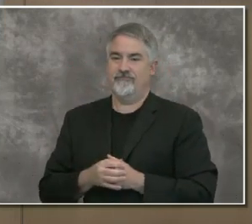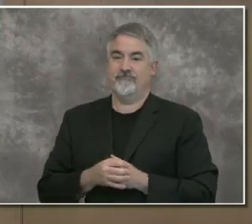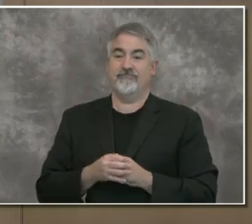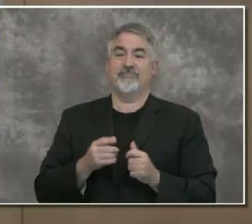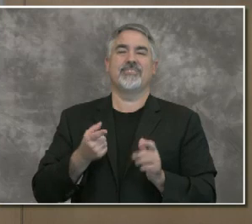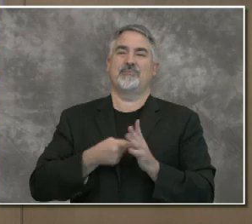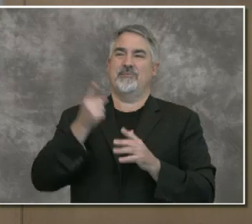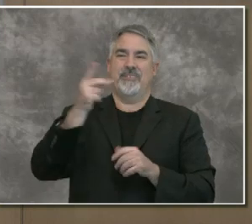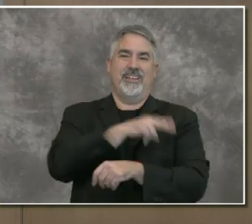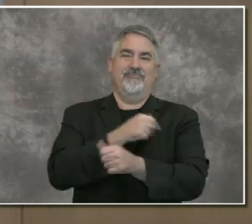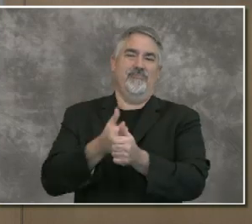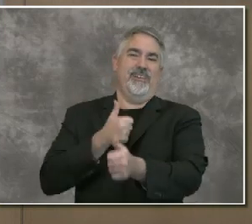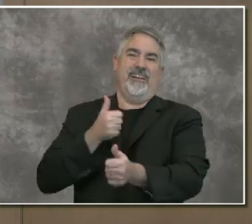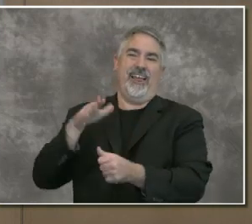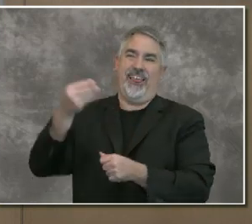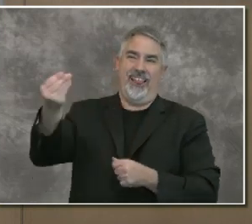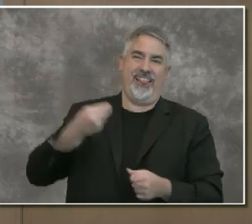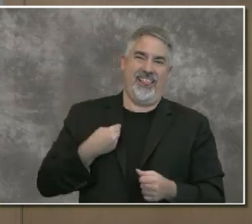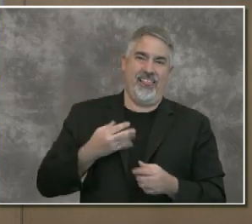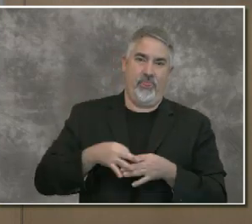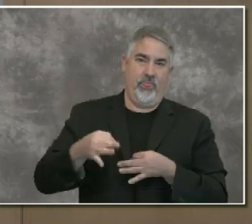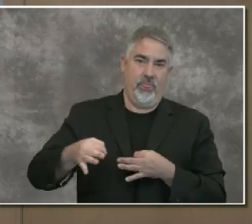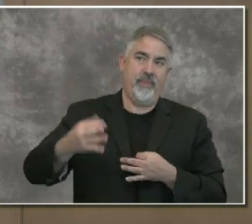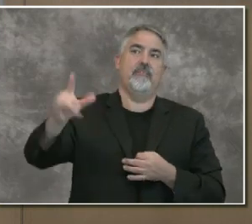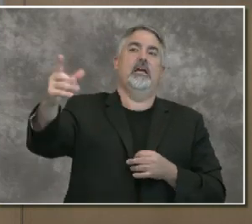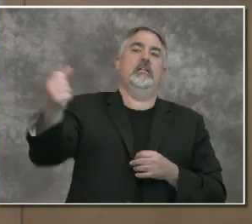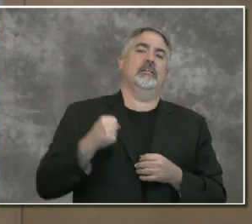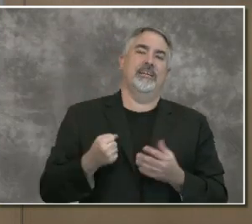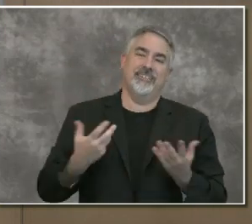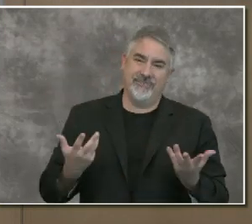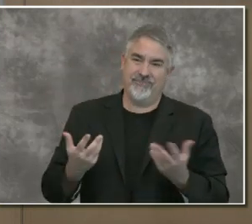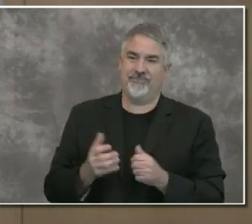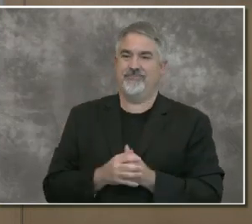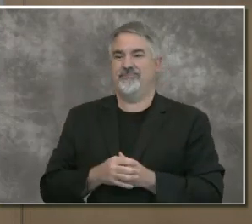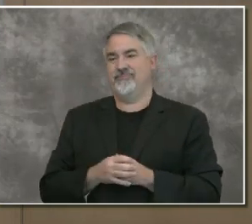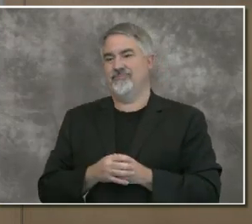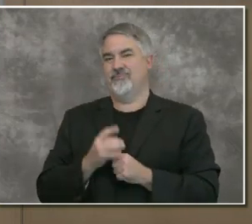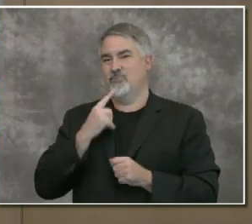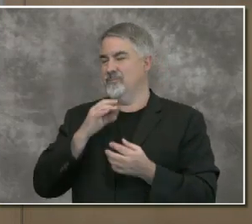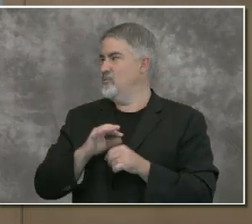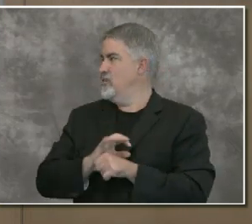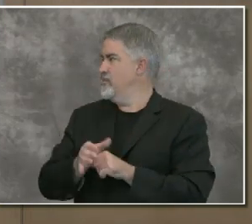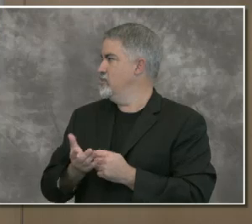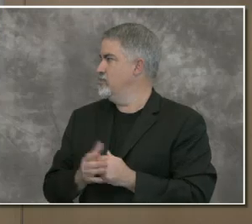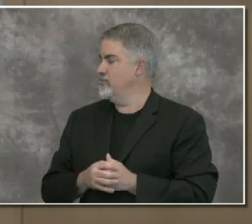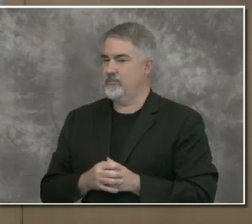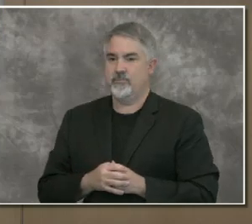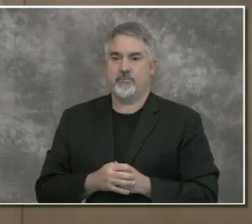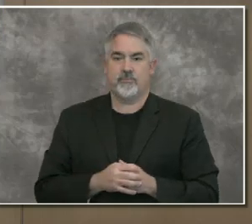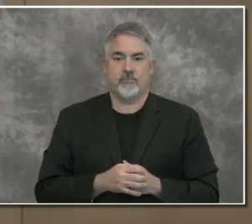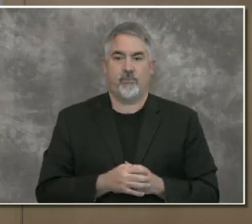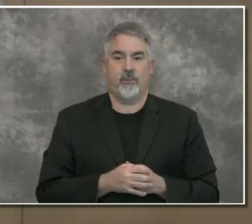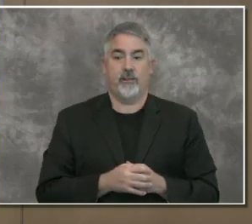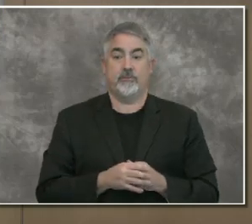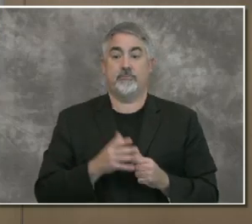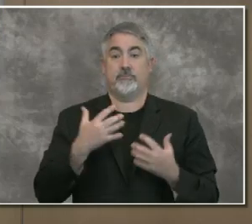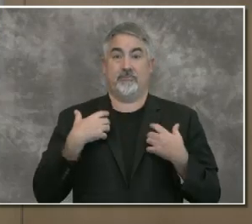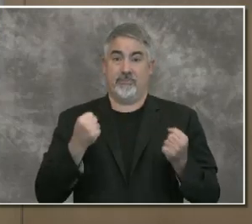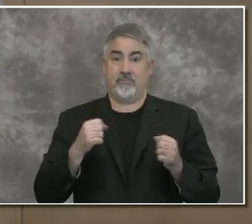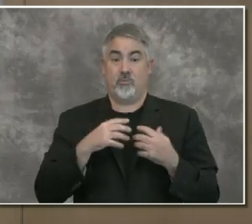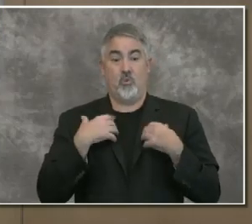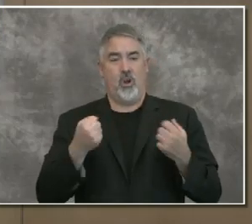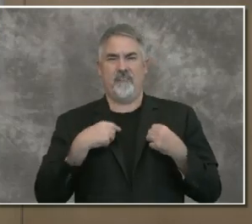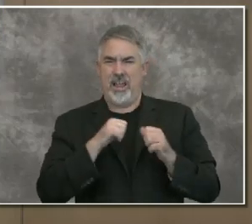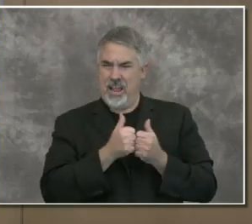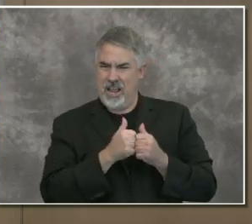the test was first reported, indicating somebody had COVID-19. The recovered number is, in fact, an